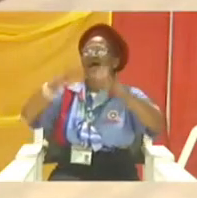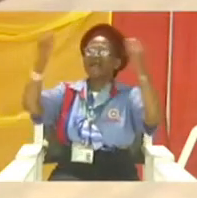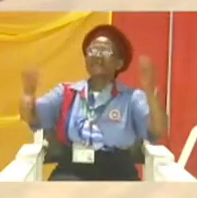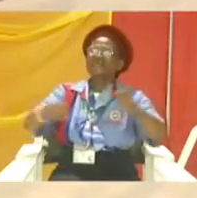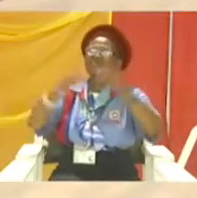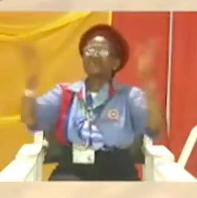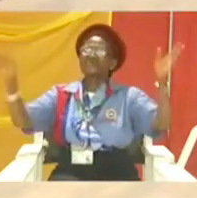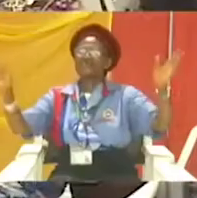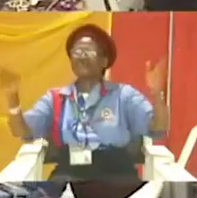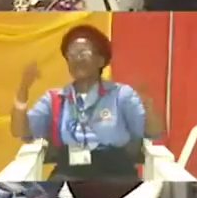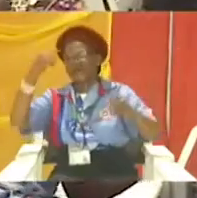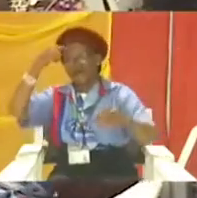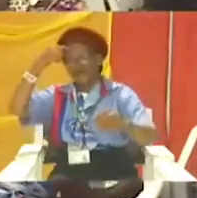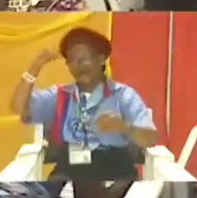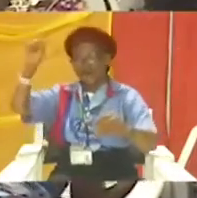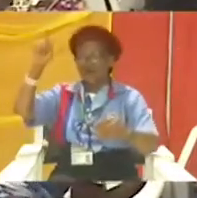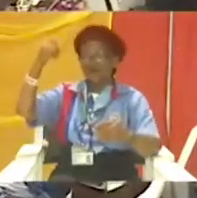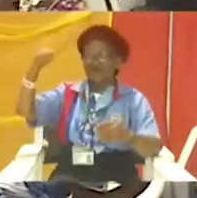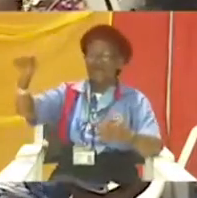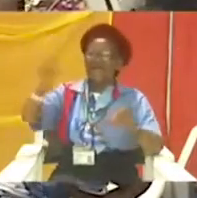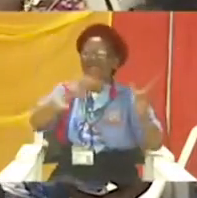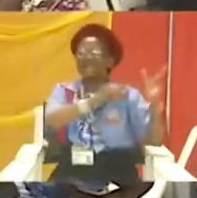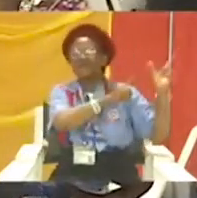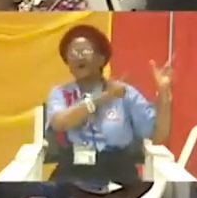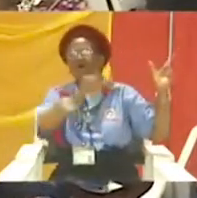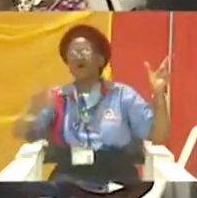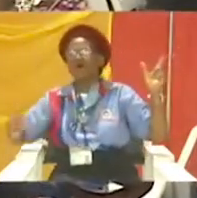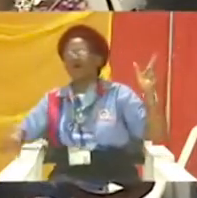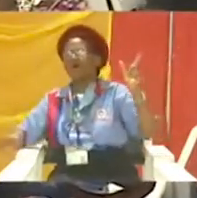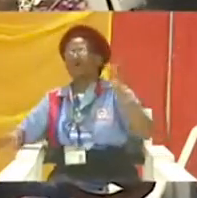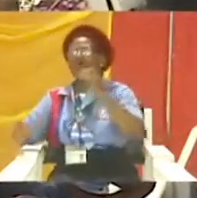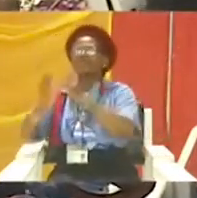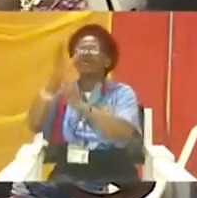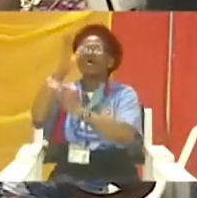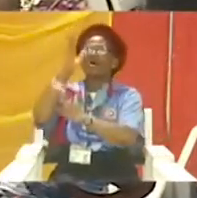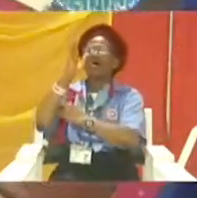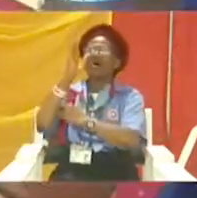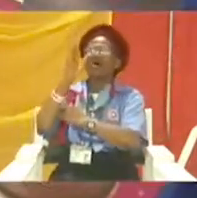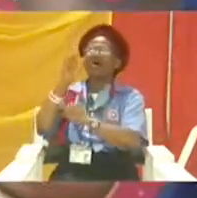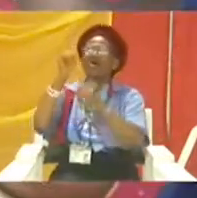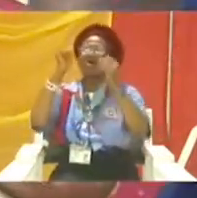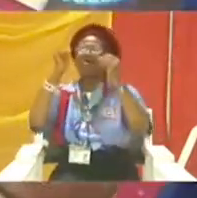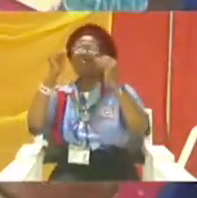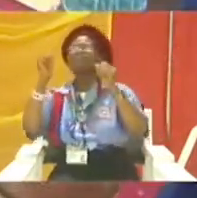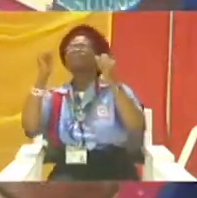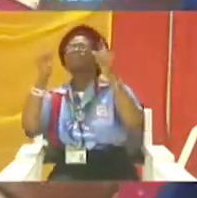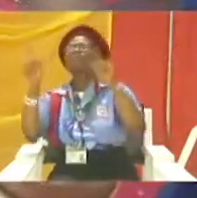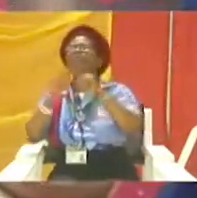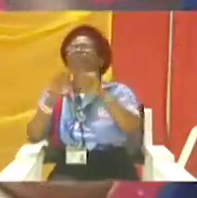Hallelujah, hallelujah, for the Lord God